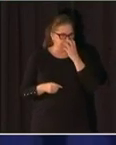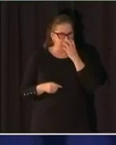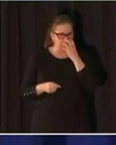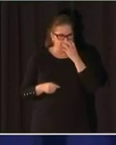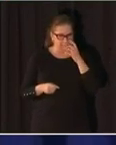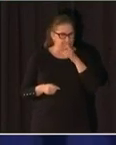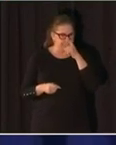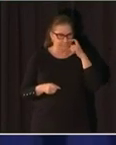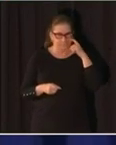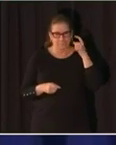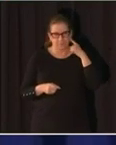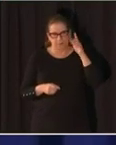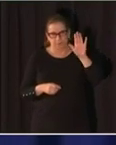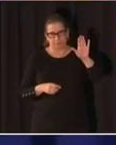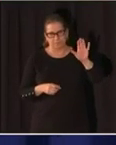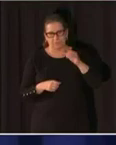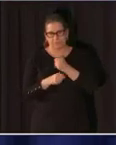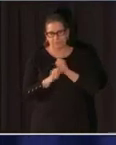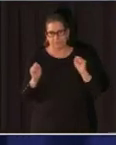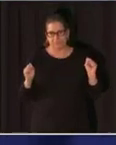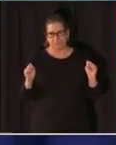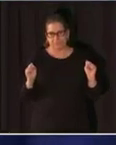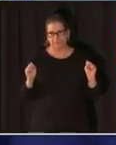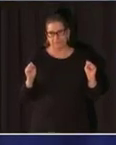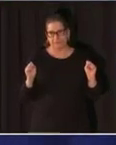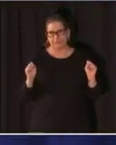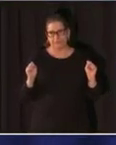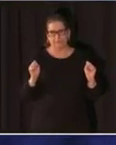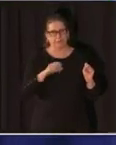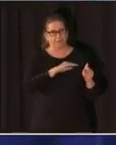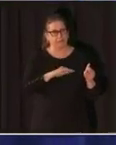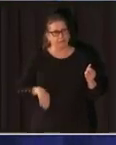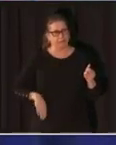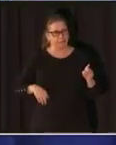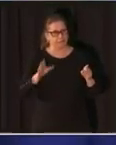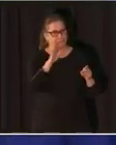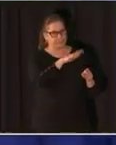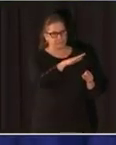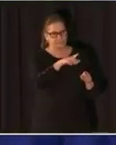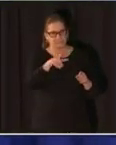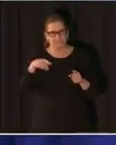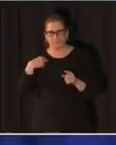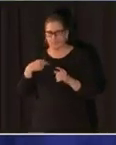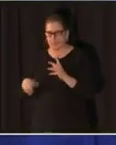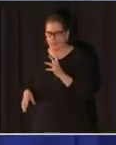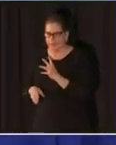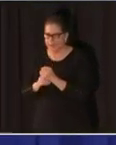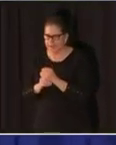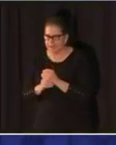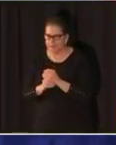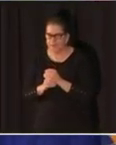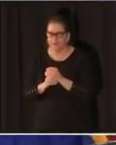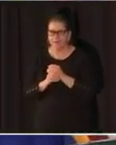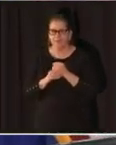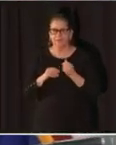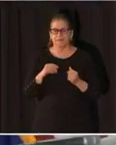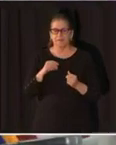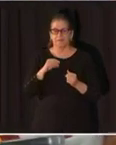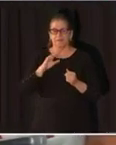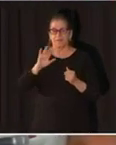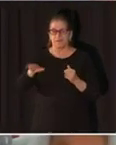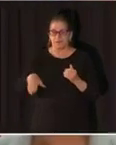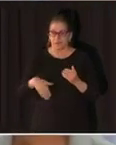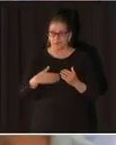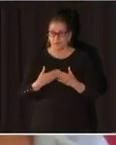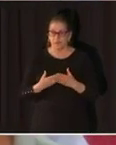workplace. So we will attach with the order to make sure it's all in one place and easy to find, all of the health guidance that